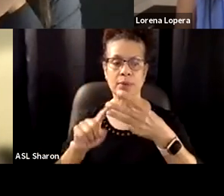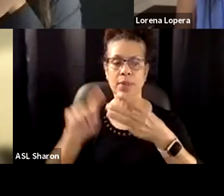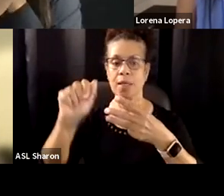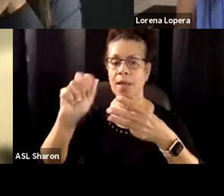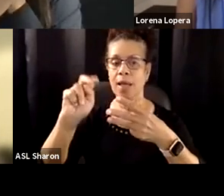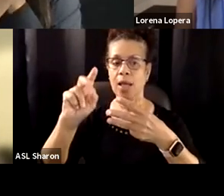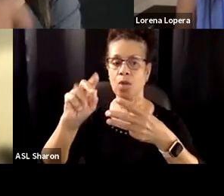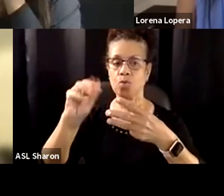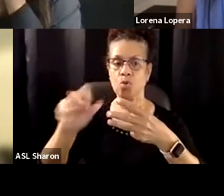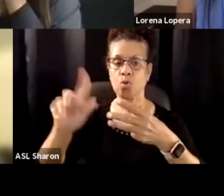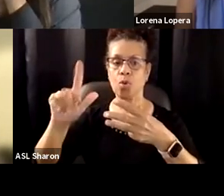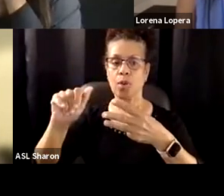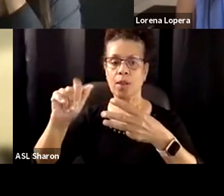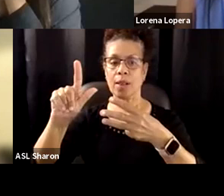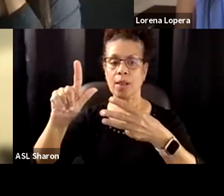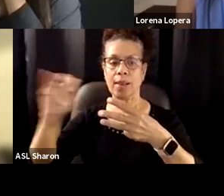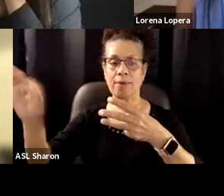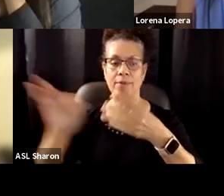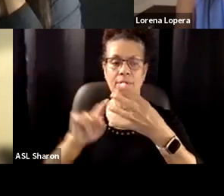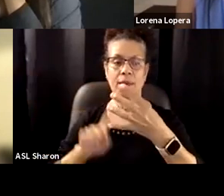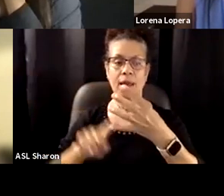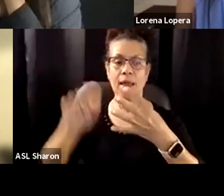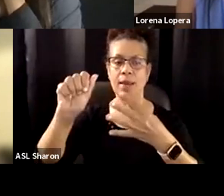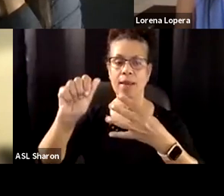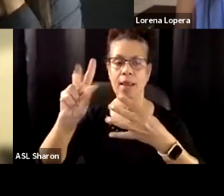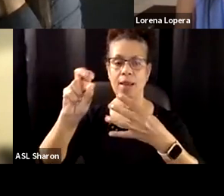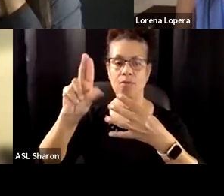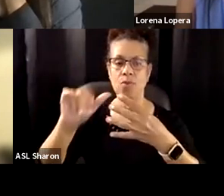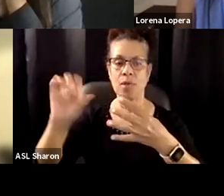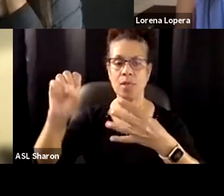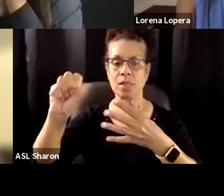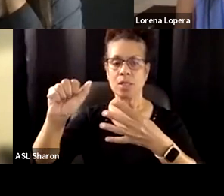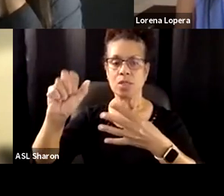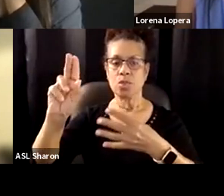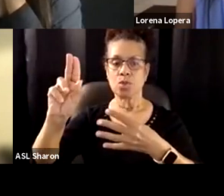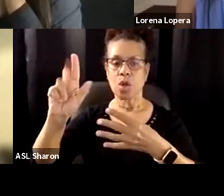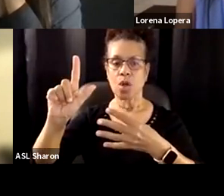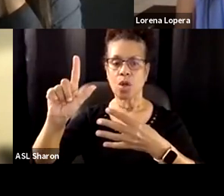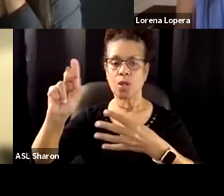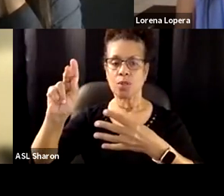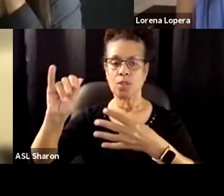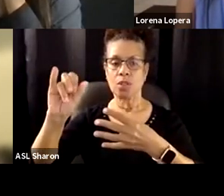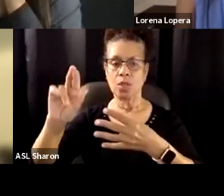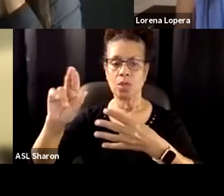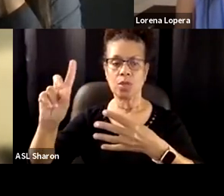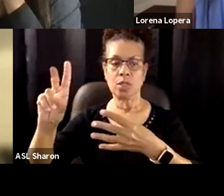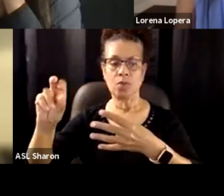reyes and riyadh lobarti if you could all please raise your hands virtually in zone